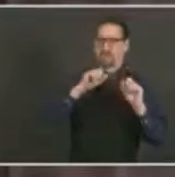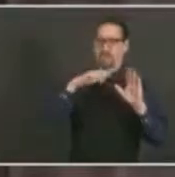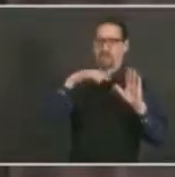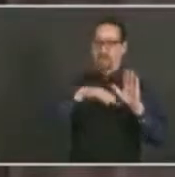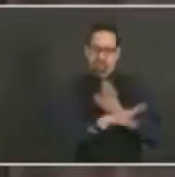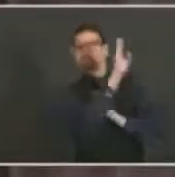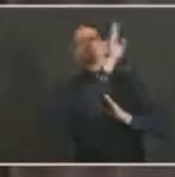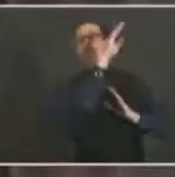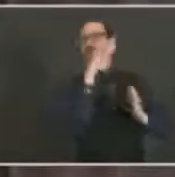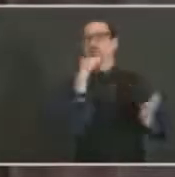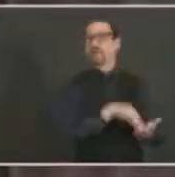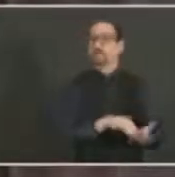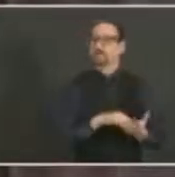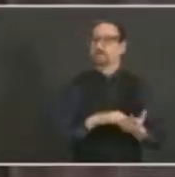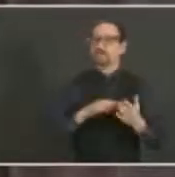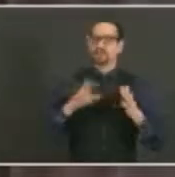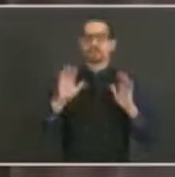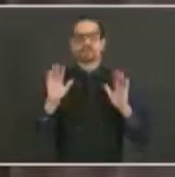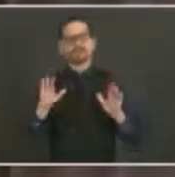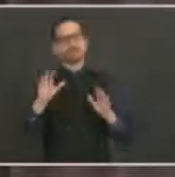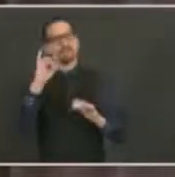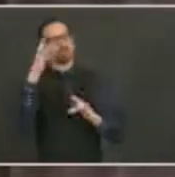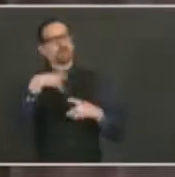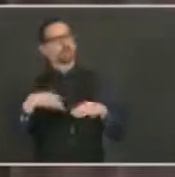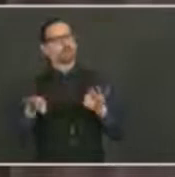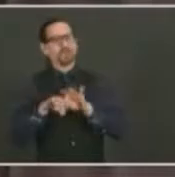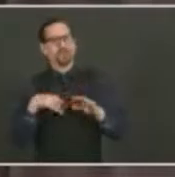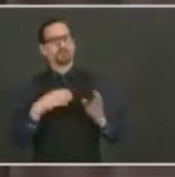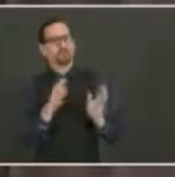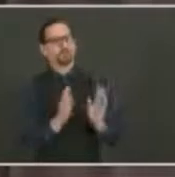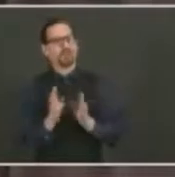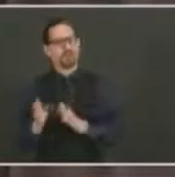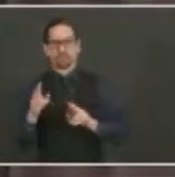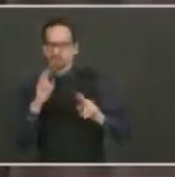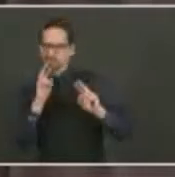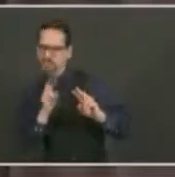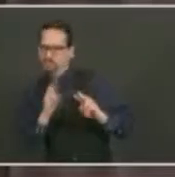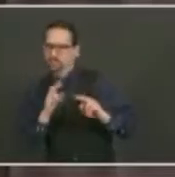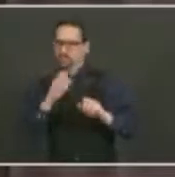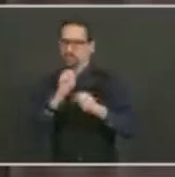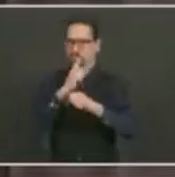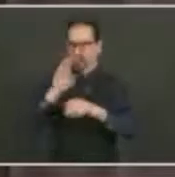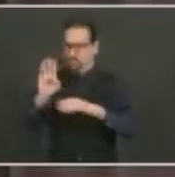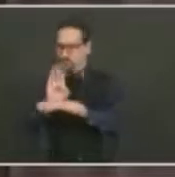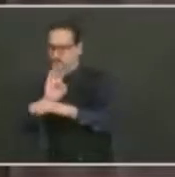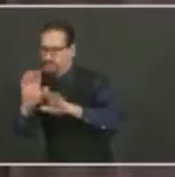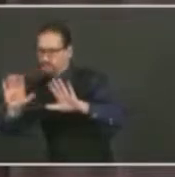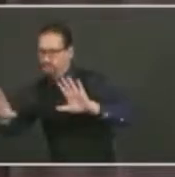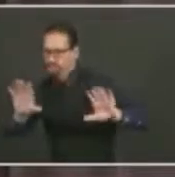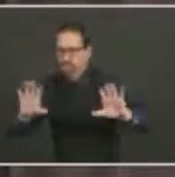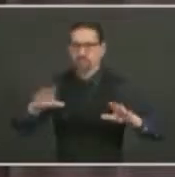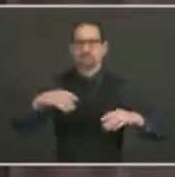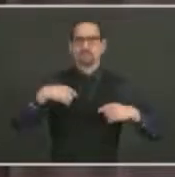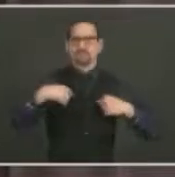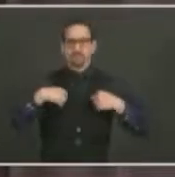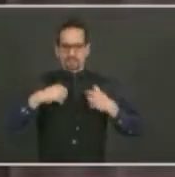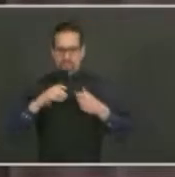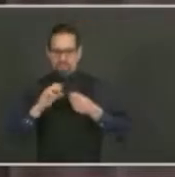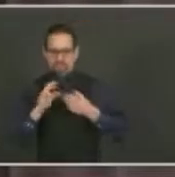that. The biggest unknowns remain the new variants of